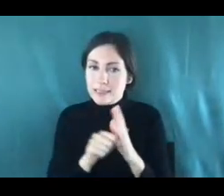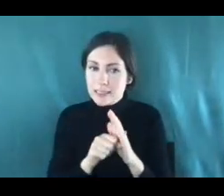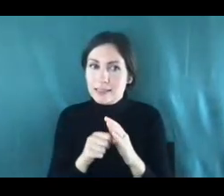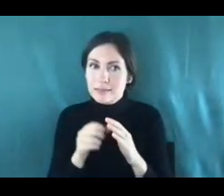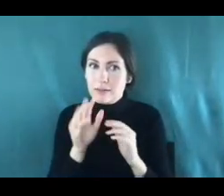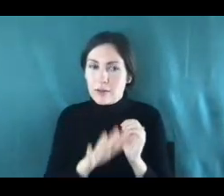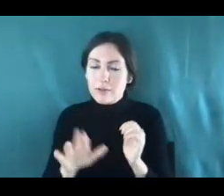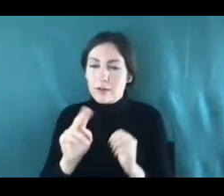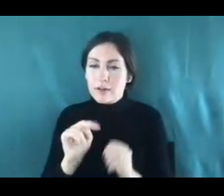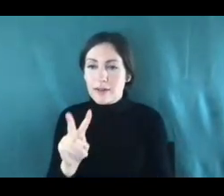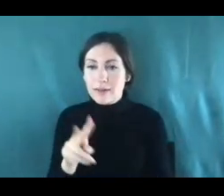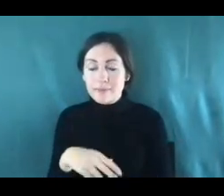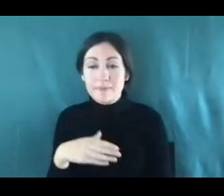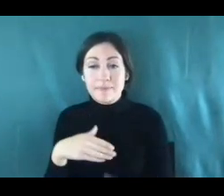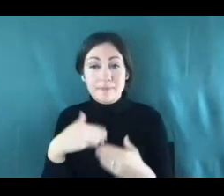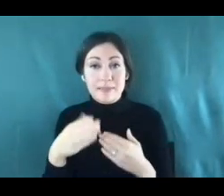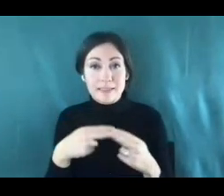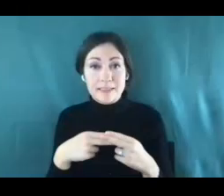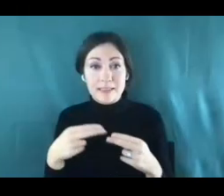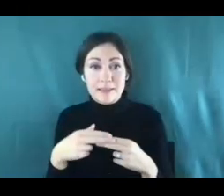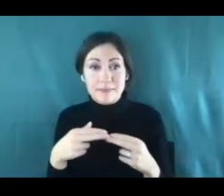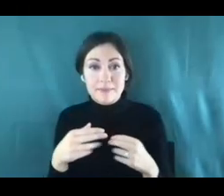Next slide.